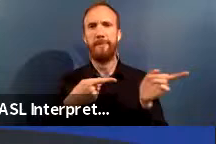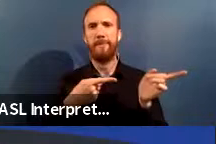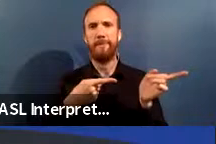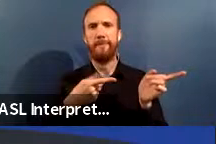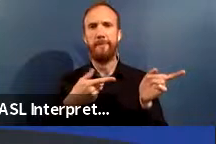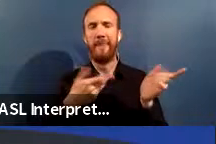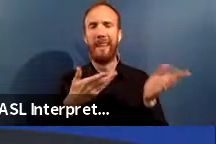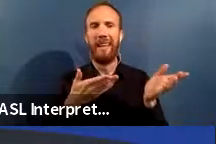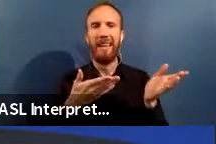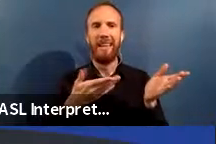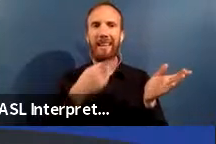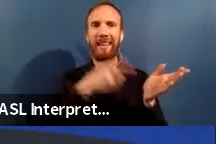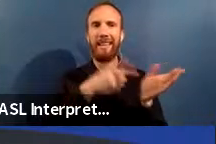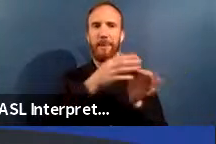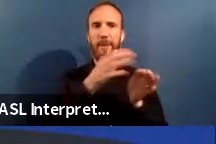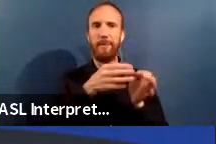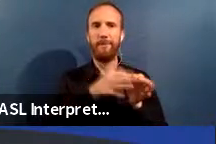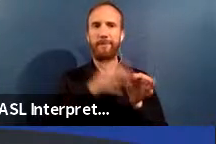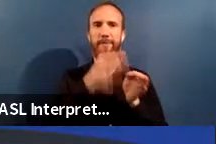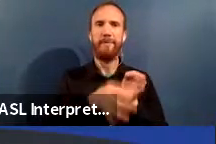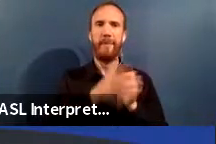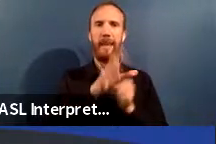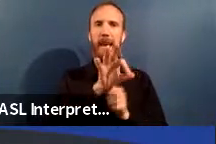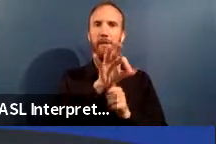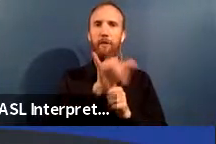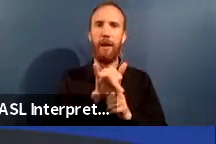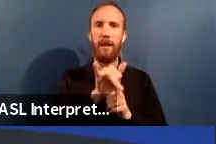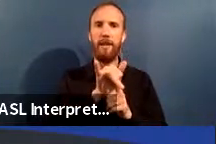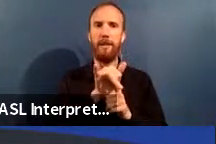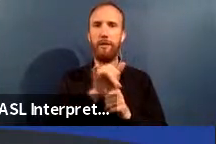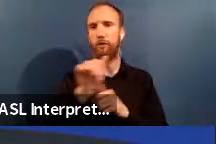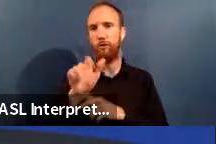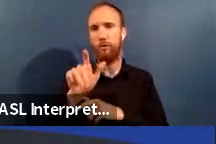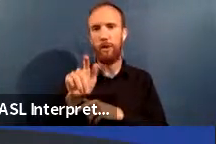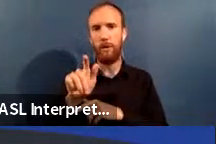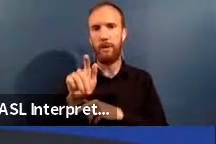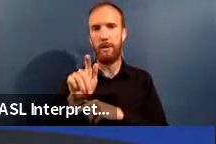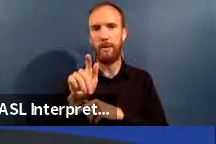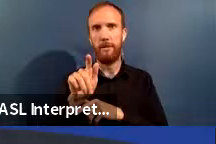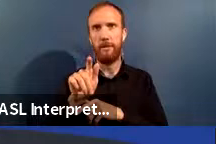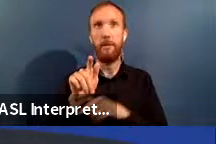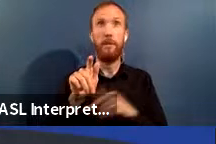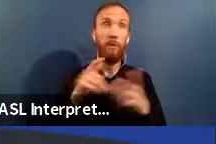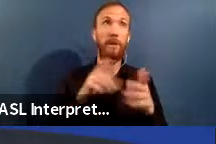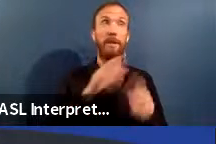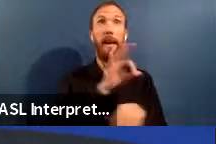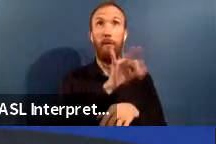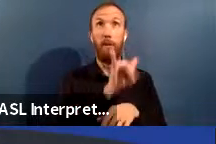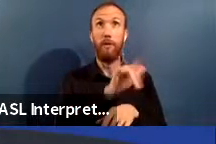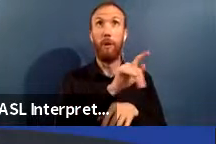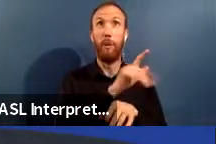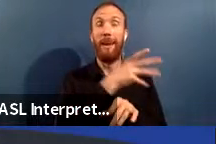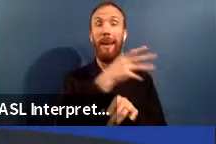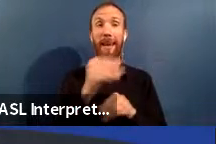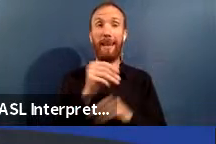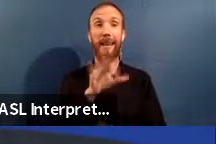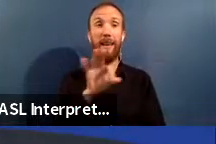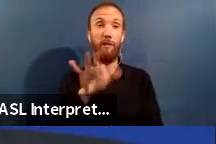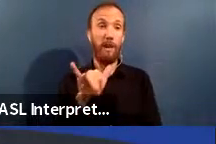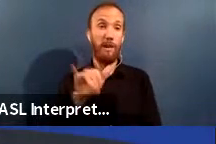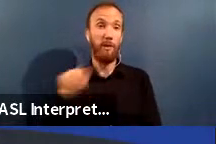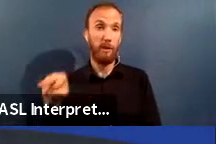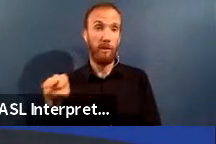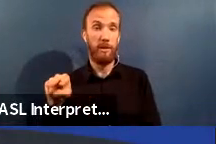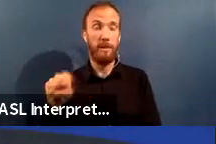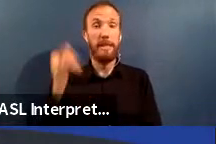is new to the FY21 budget and one that we heard from you last year. So if you have driven or walked through